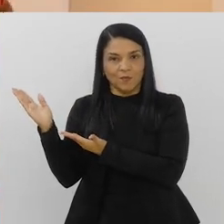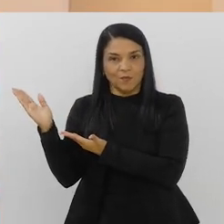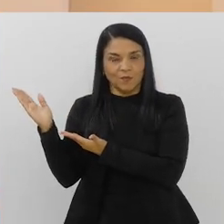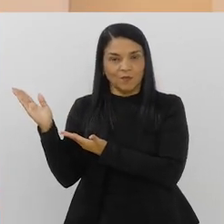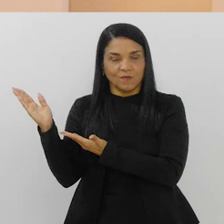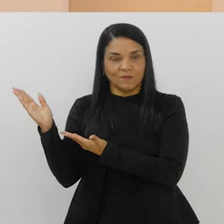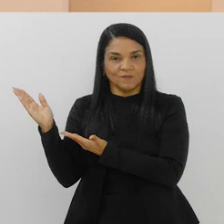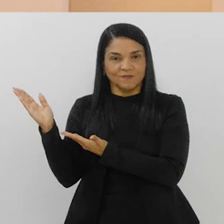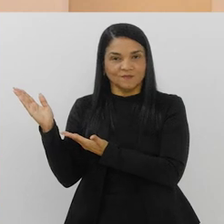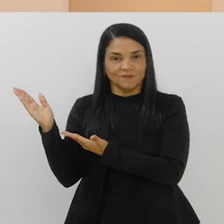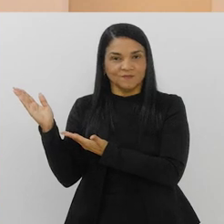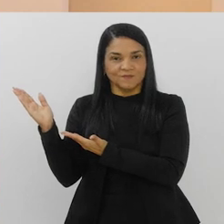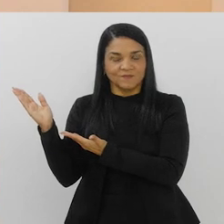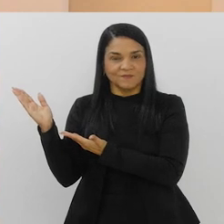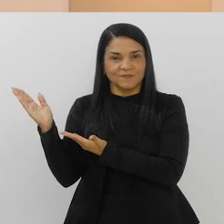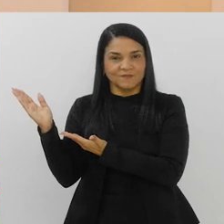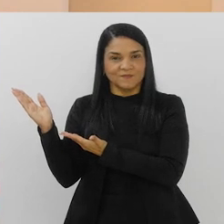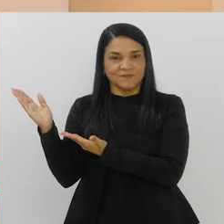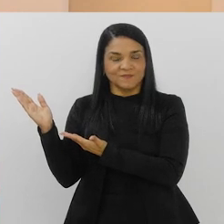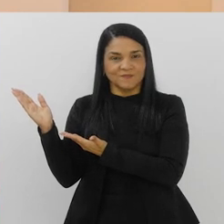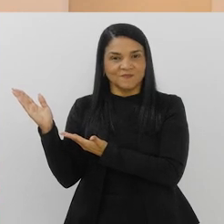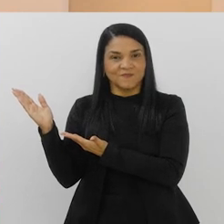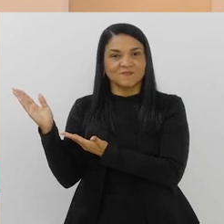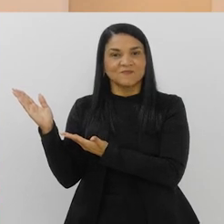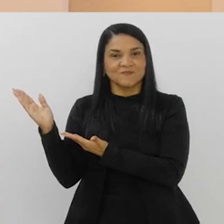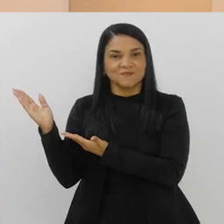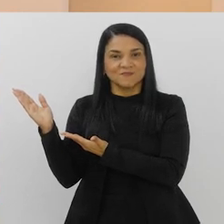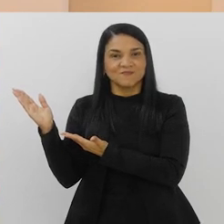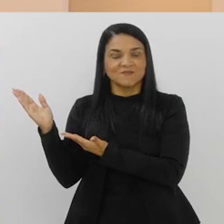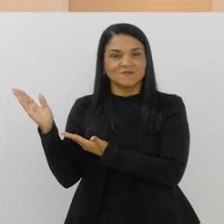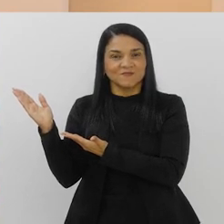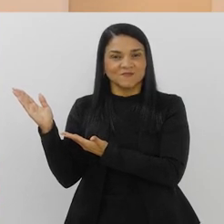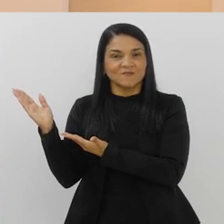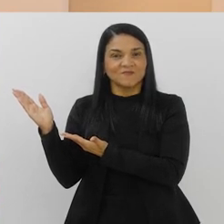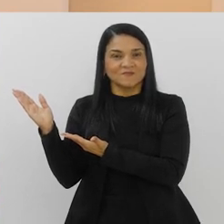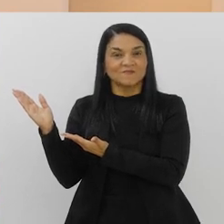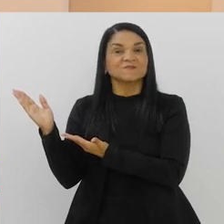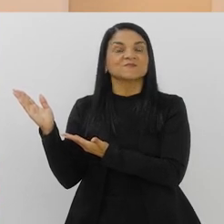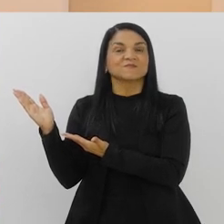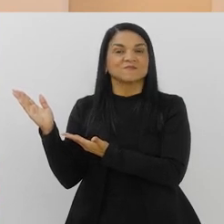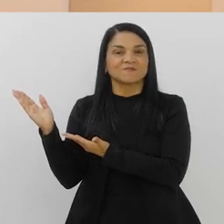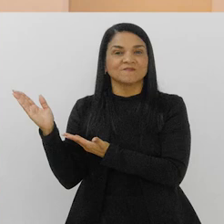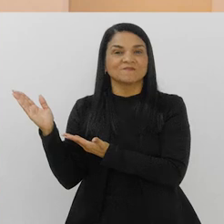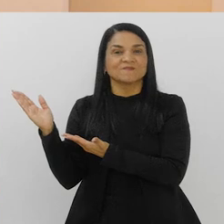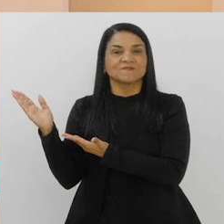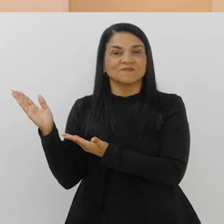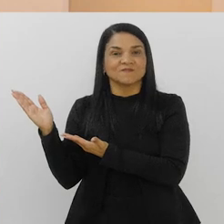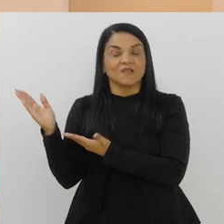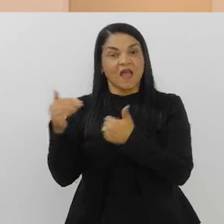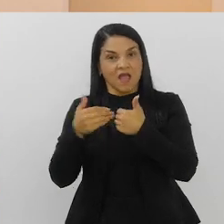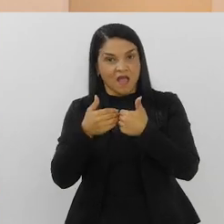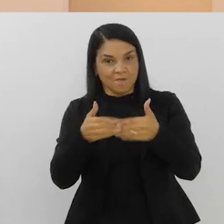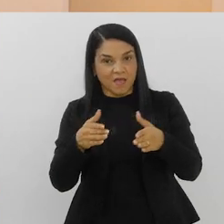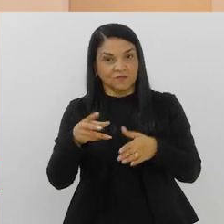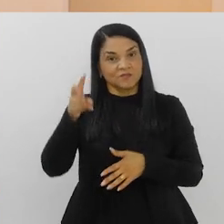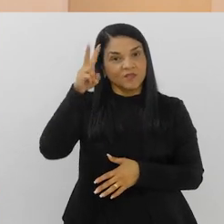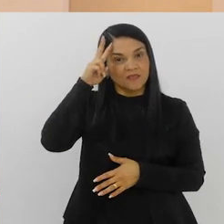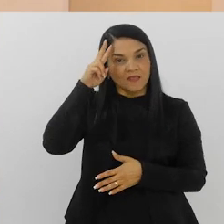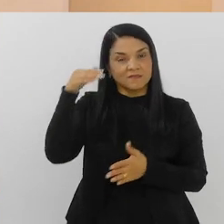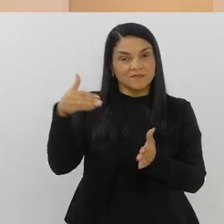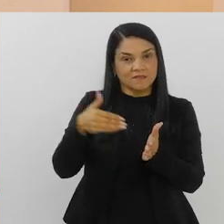is located in the neighborhood of Gamboa, in the region of Pequena África, the Rua Pedro Ernesto, number